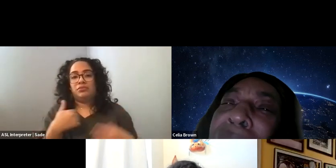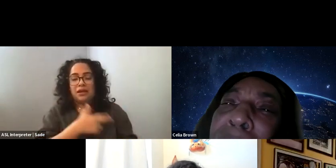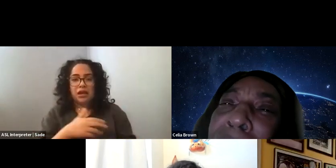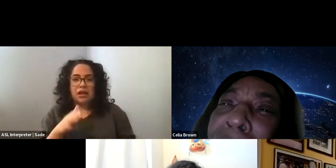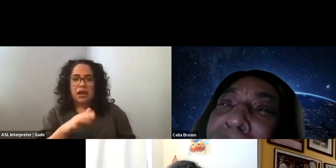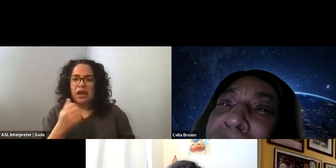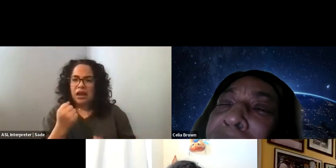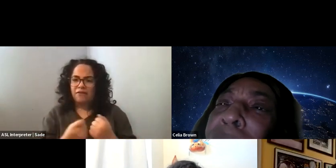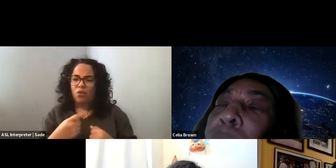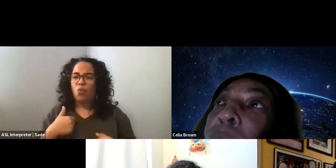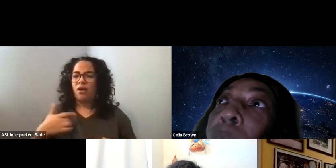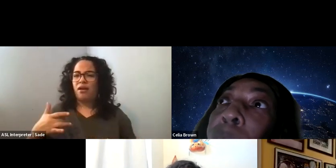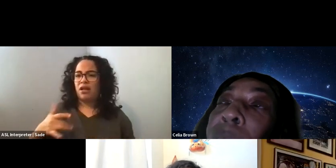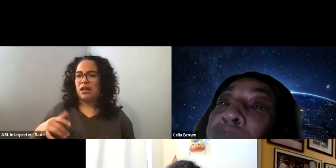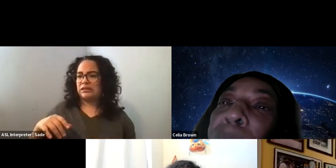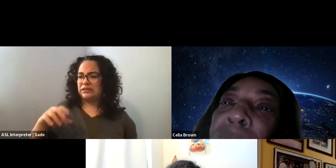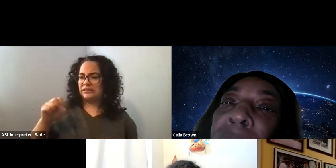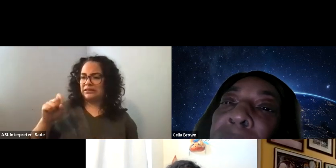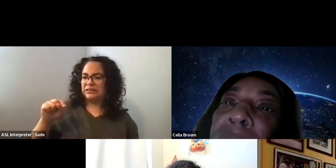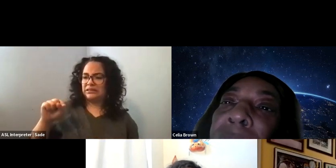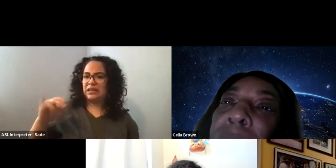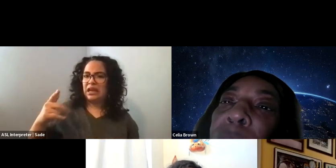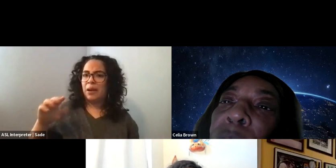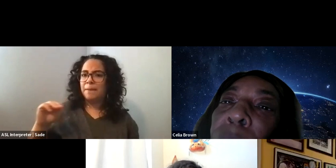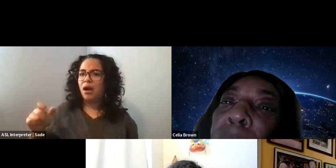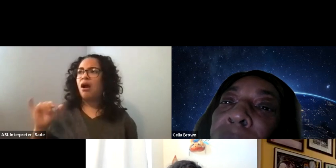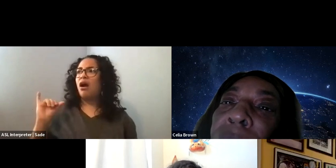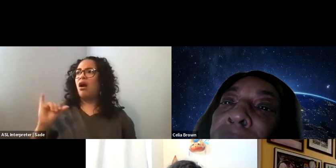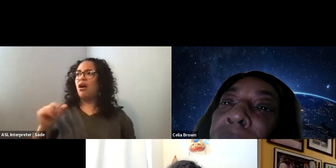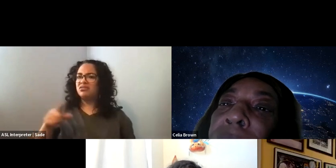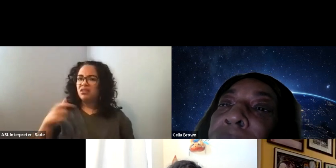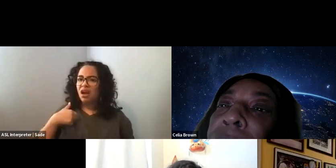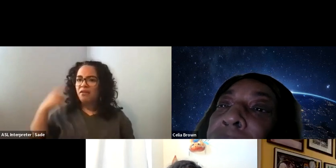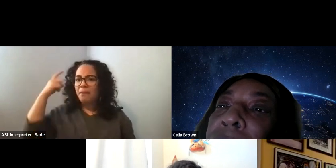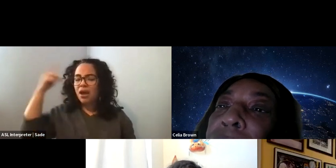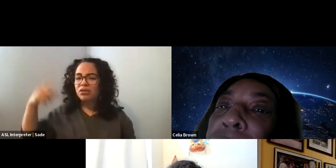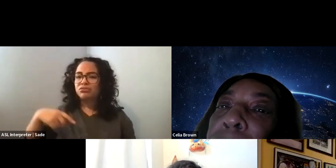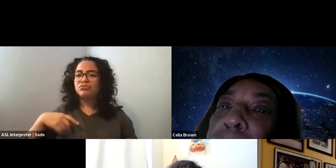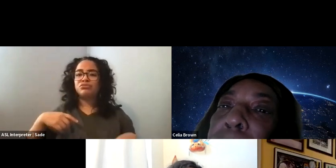of stigmatized. Oh, she has mental illness, something's wrong with her.